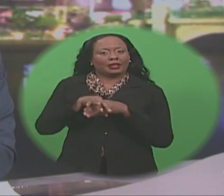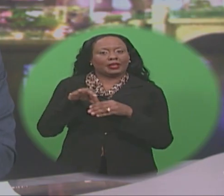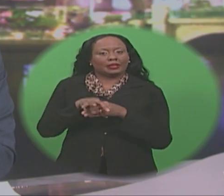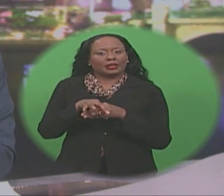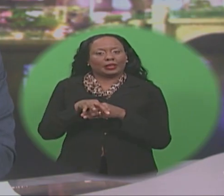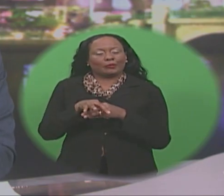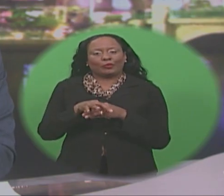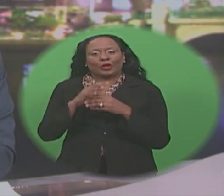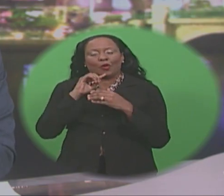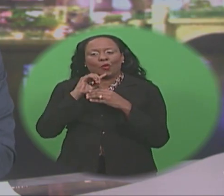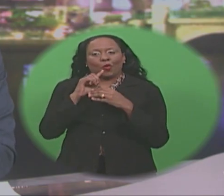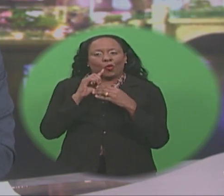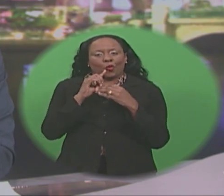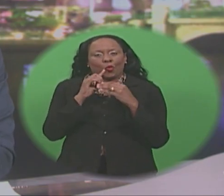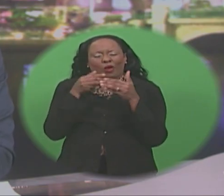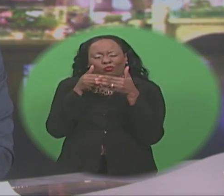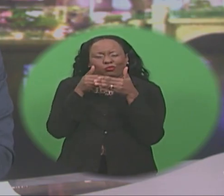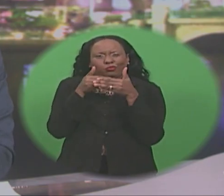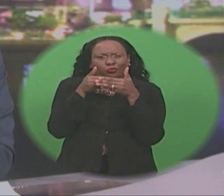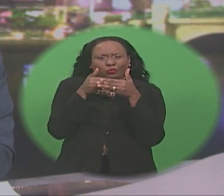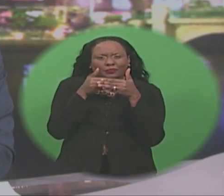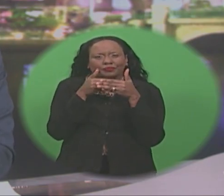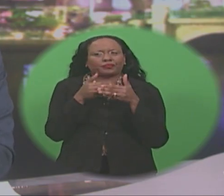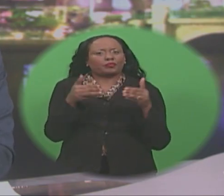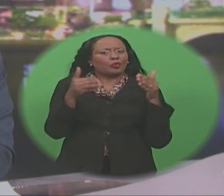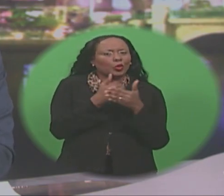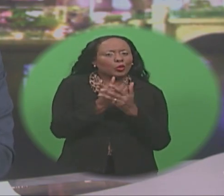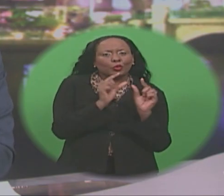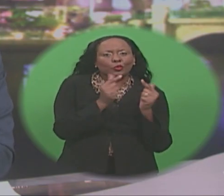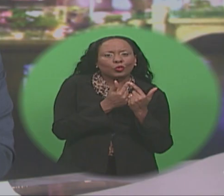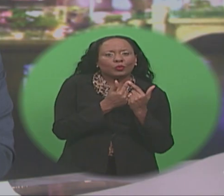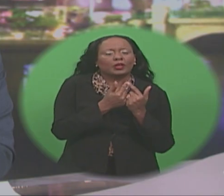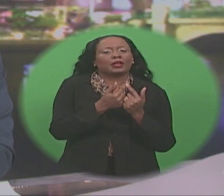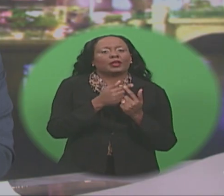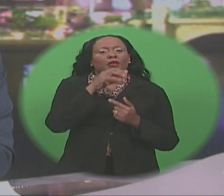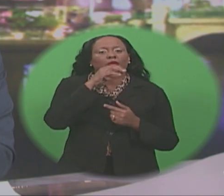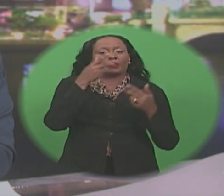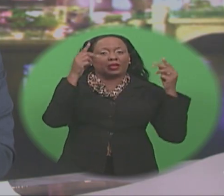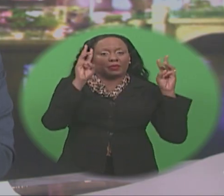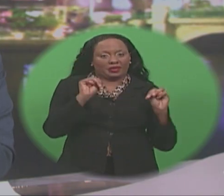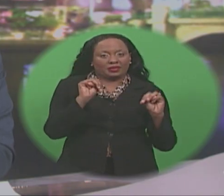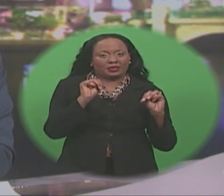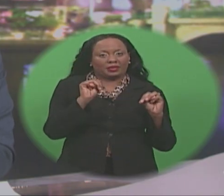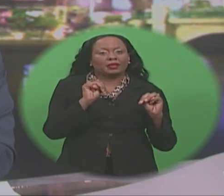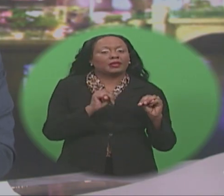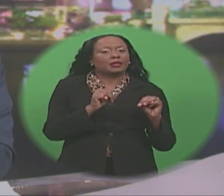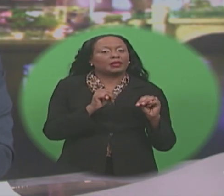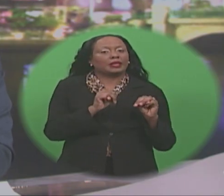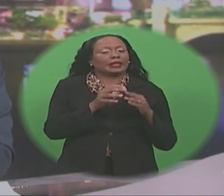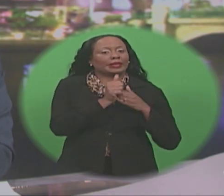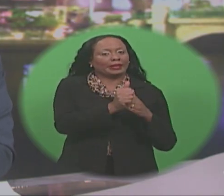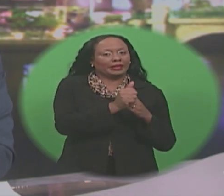a straight fight between the ruling New National Party, led by 71-year-old Prime Minister Dr. Keith Mitchell, and